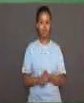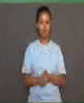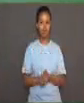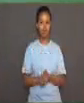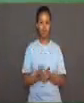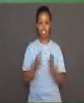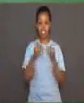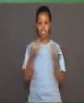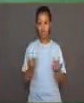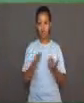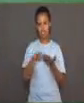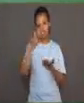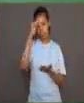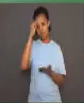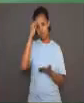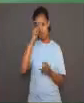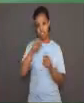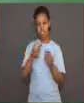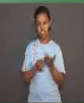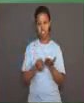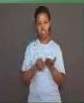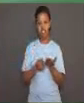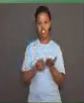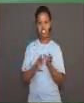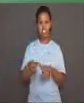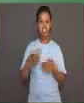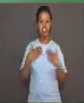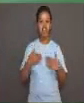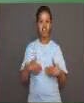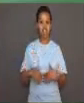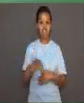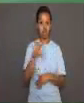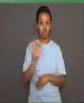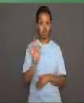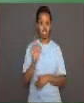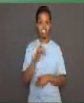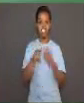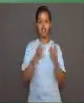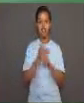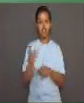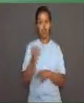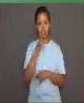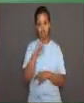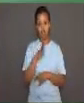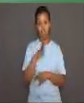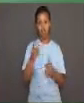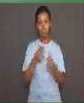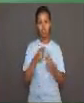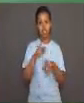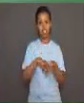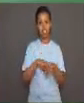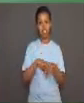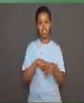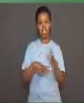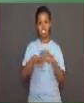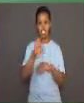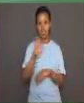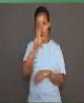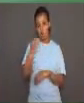As we have learned through fossil findings, modern humans first appeared in